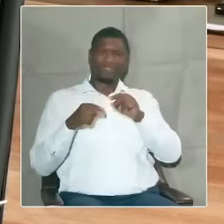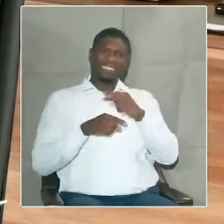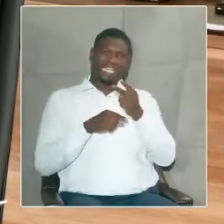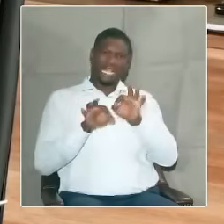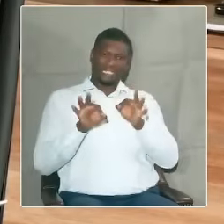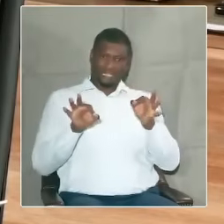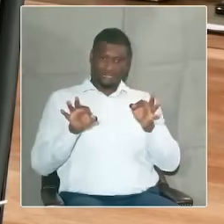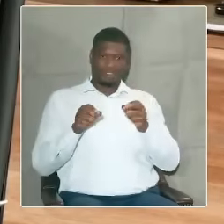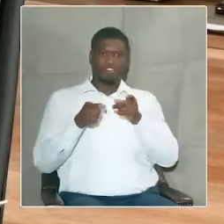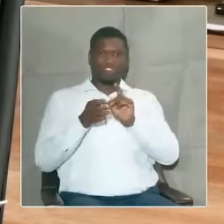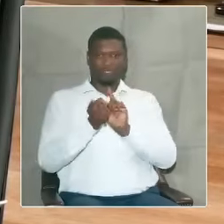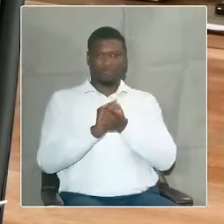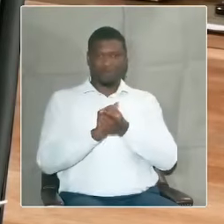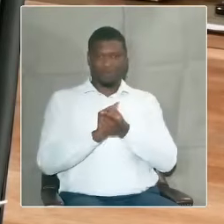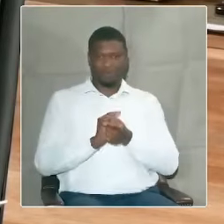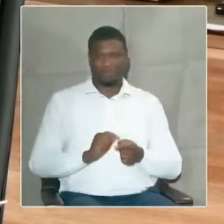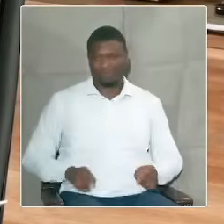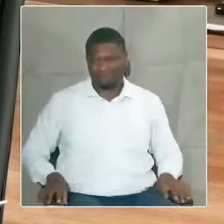sentence,